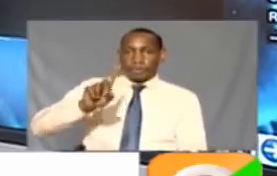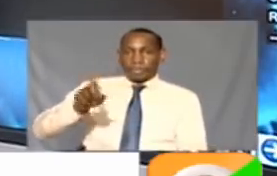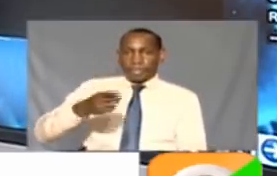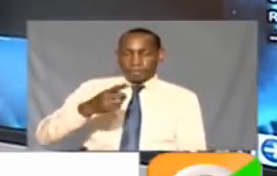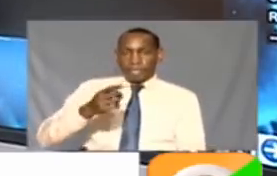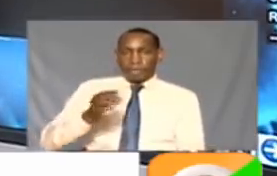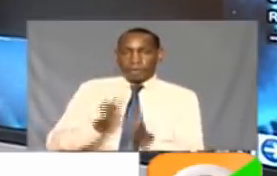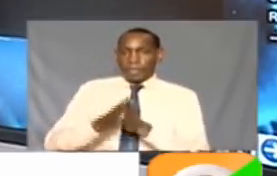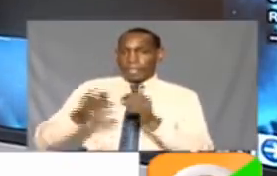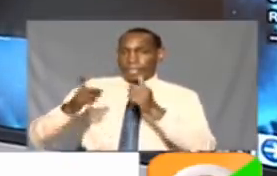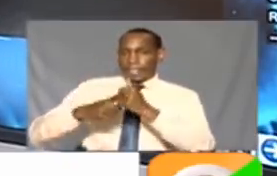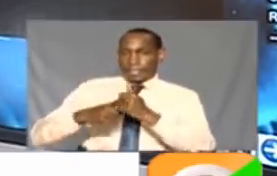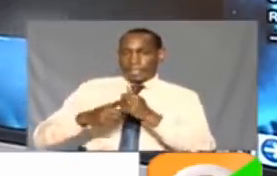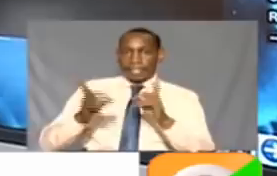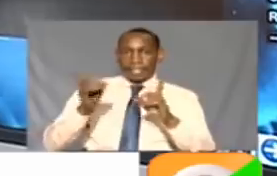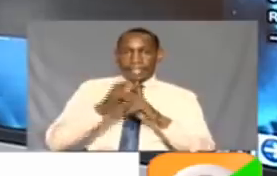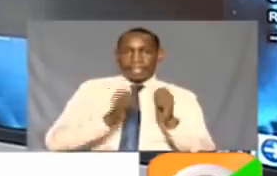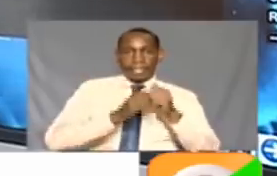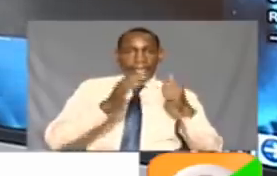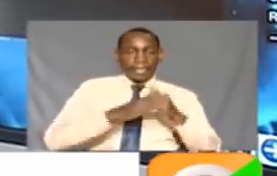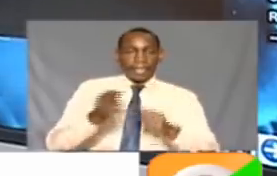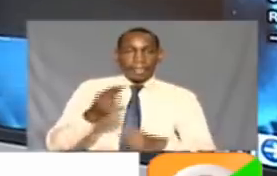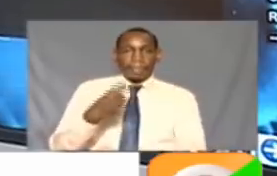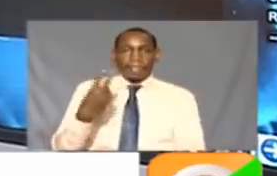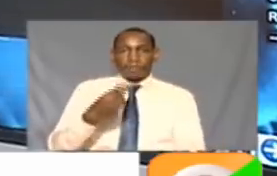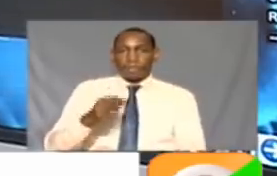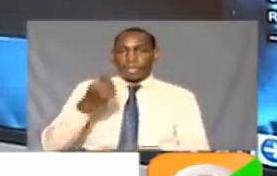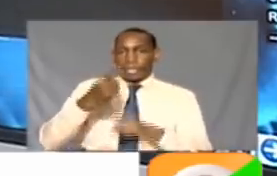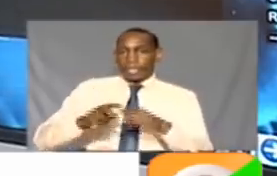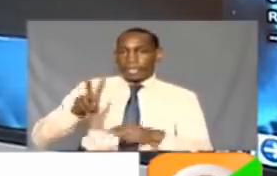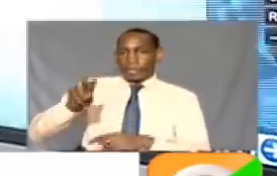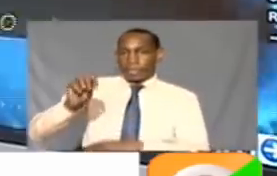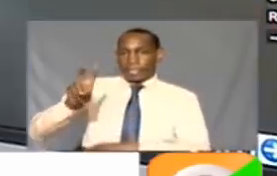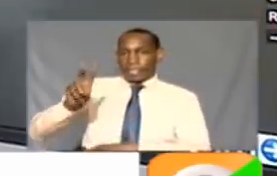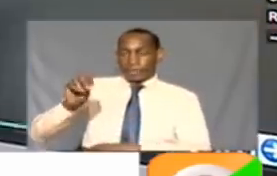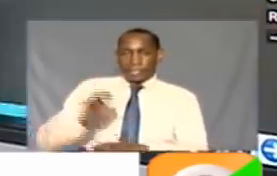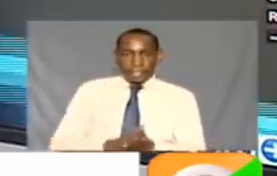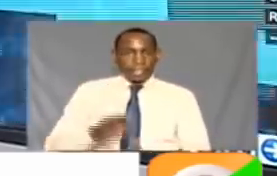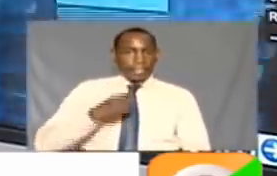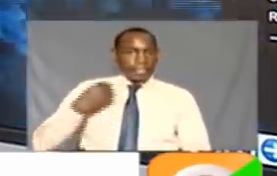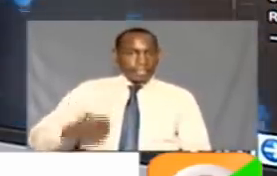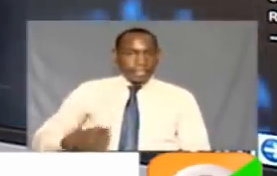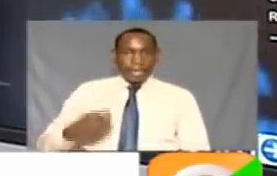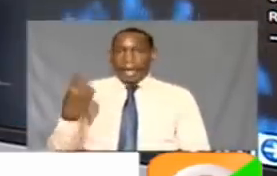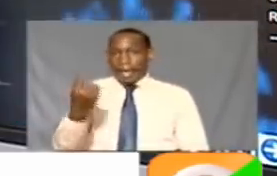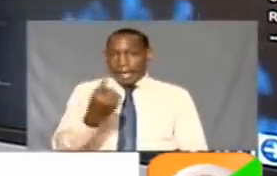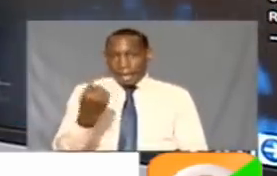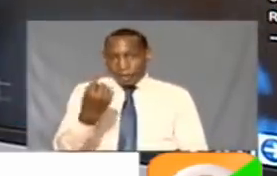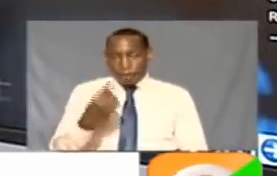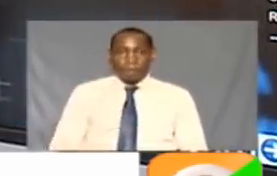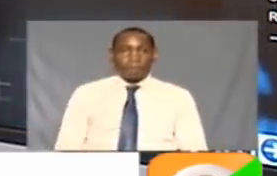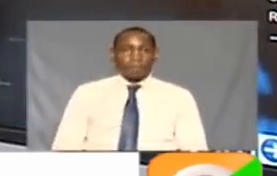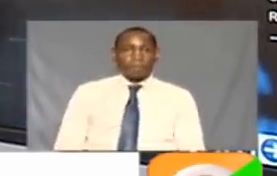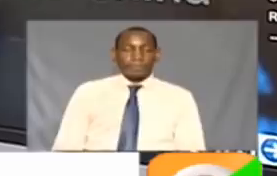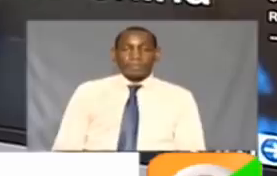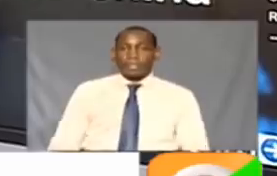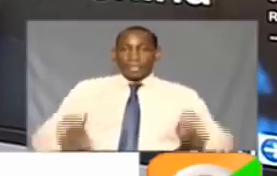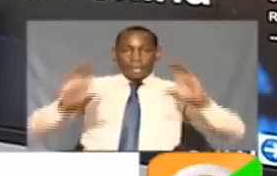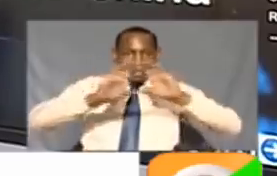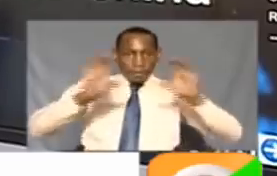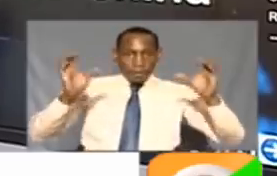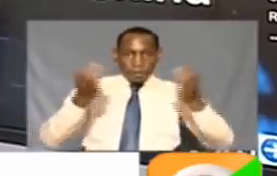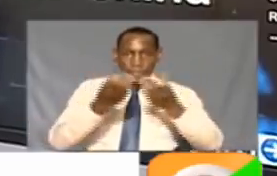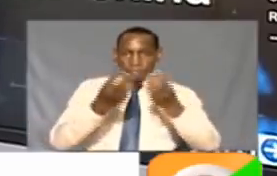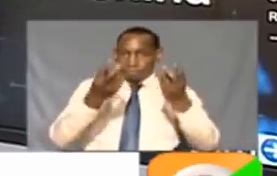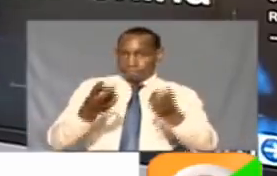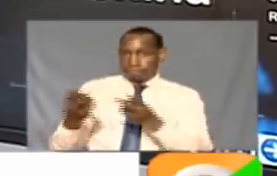2006, that is as of the 19th of February, 2020. And this is in China alone. And around the world,